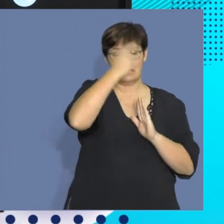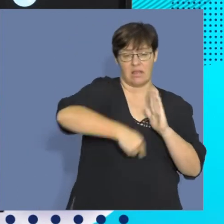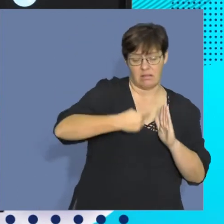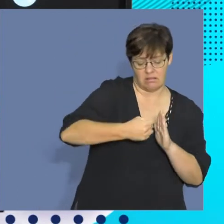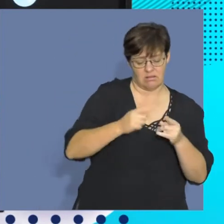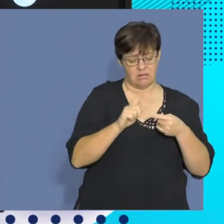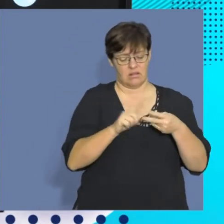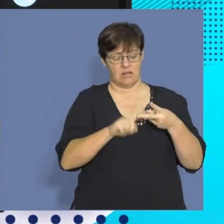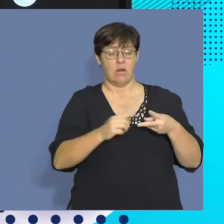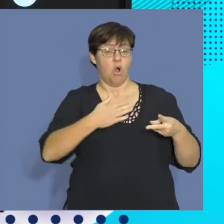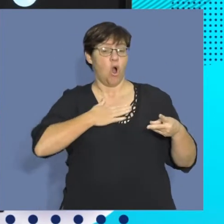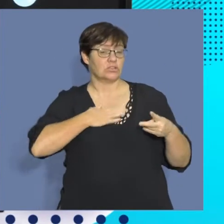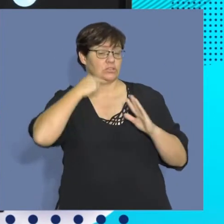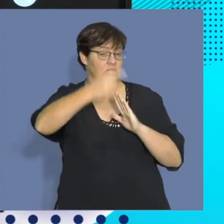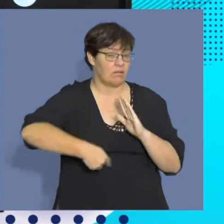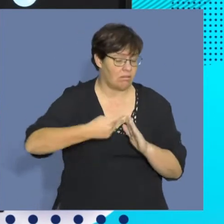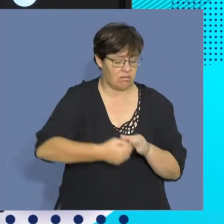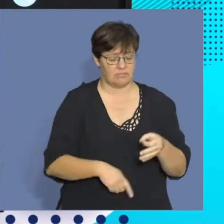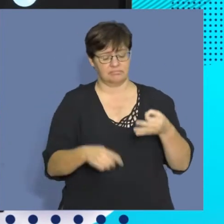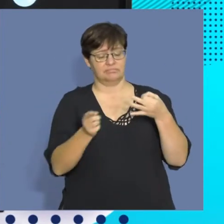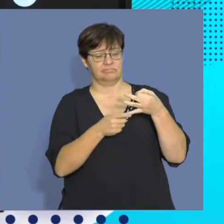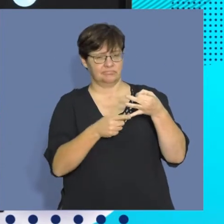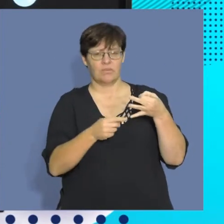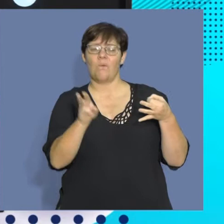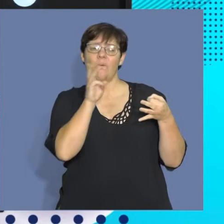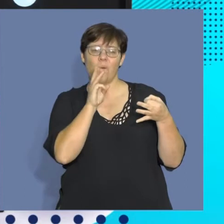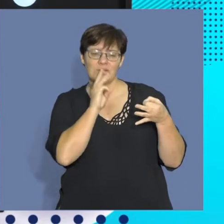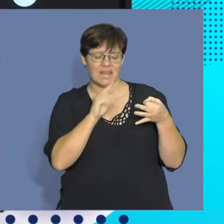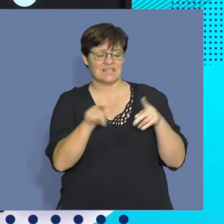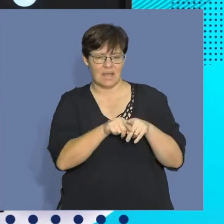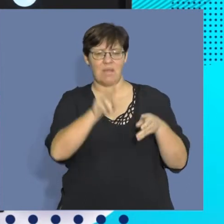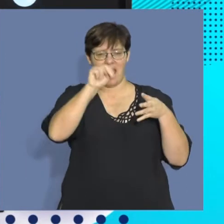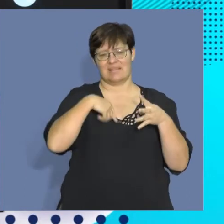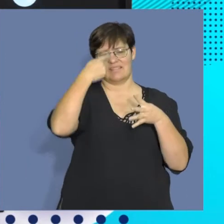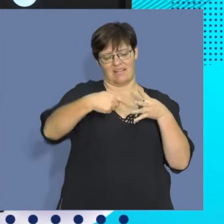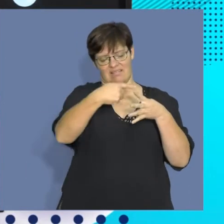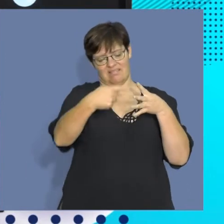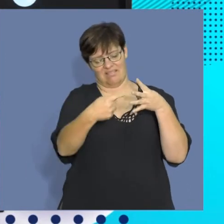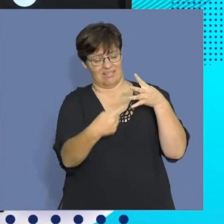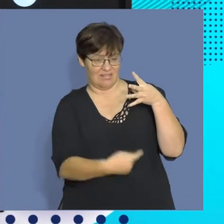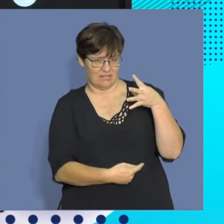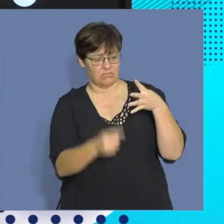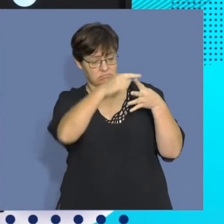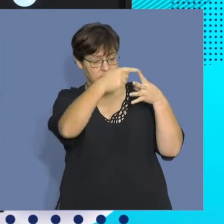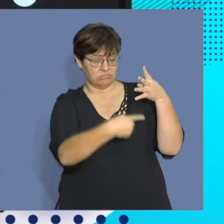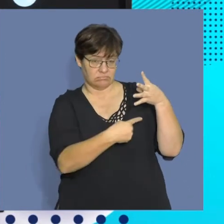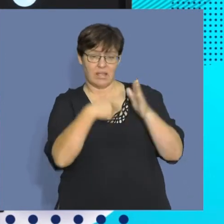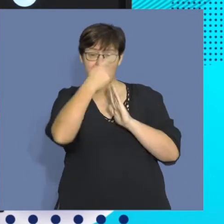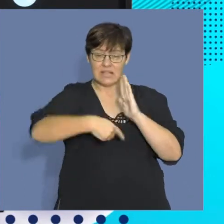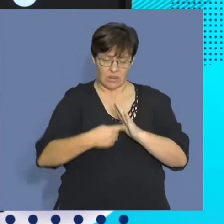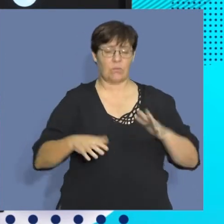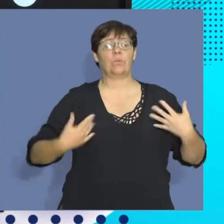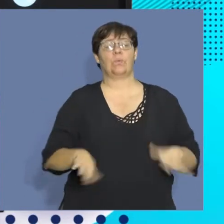cycle, we refer to the oxygen cycle, we referred also to the water and the nitrogen cycle. And we see these 4 cycles